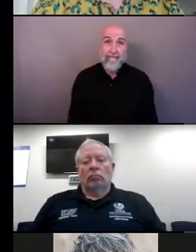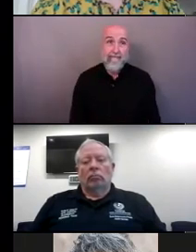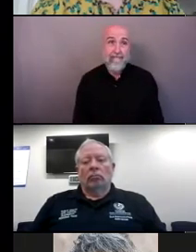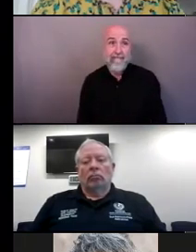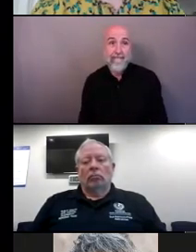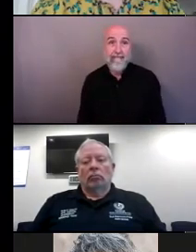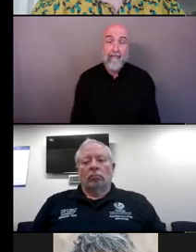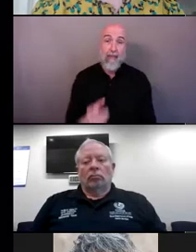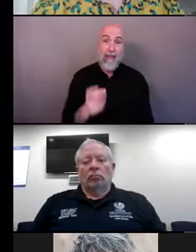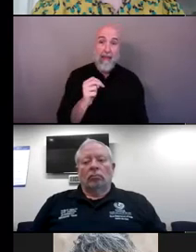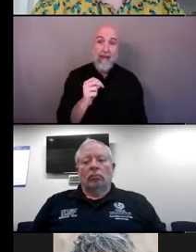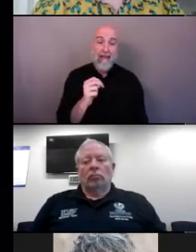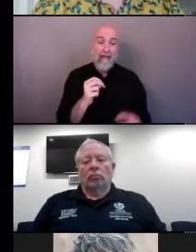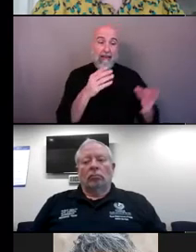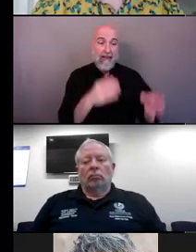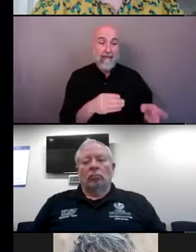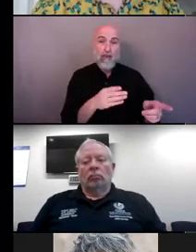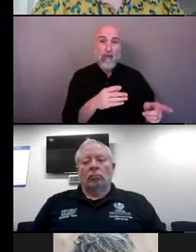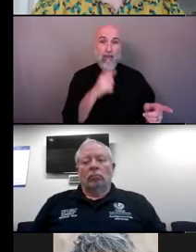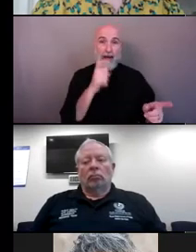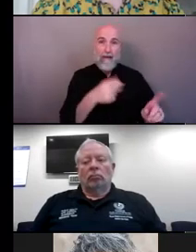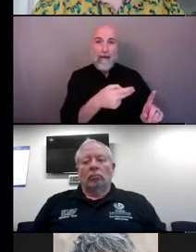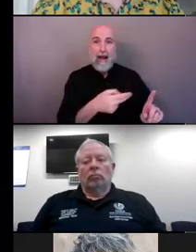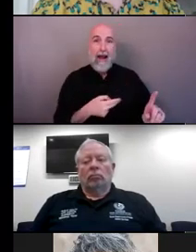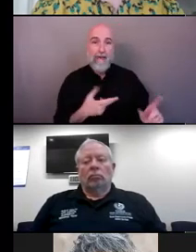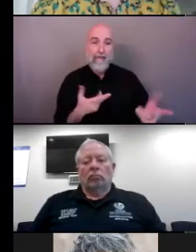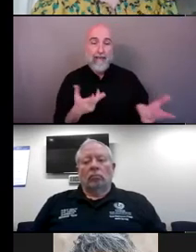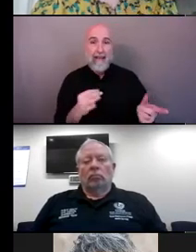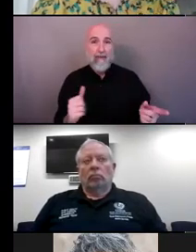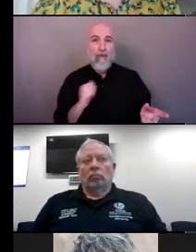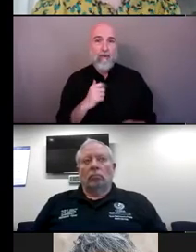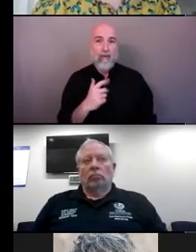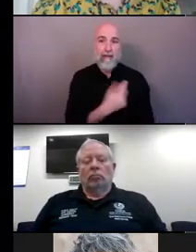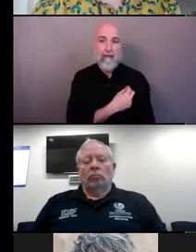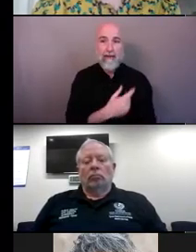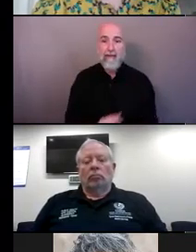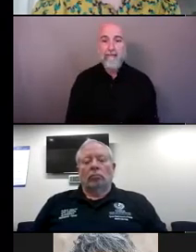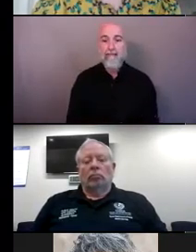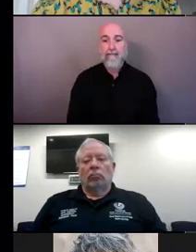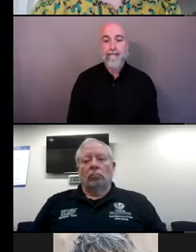the individual would not have to be hired if they, refuse to get the vaccine.